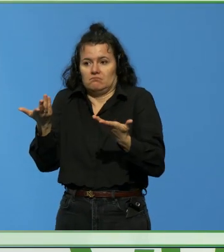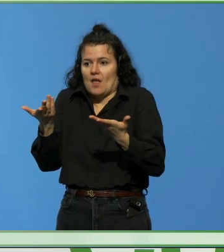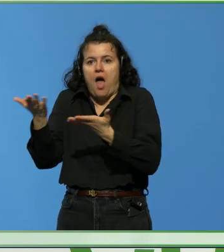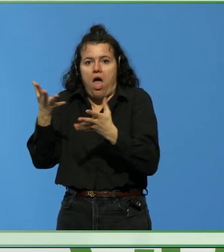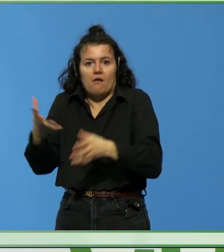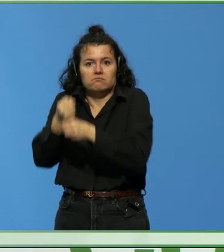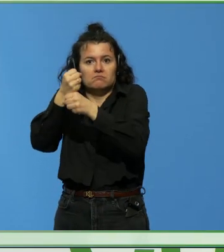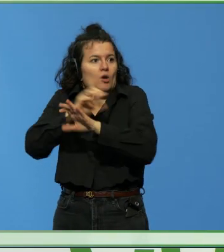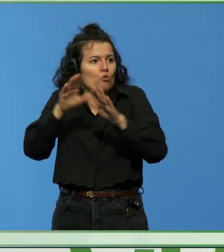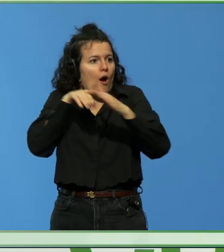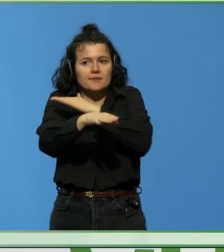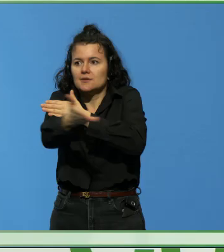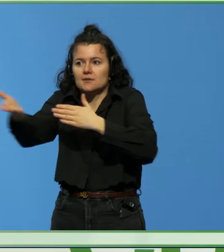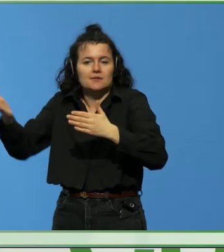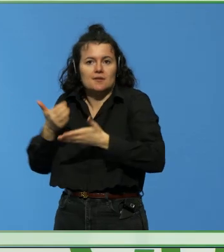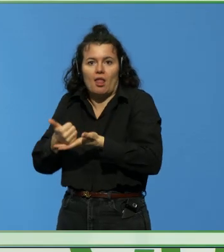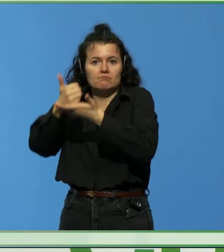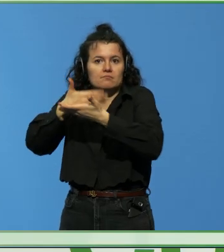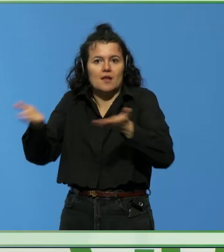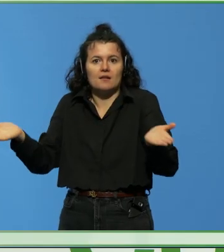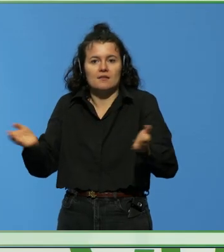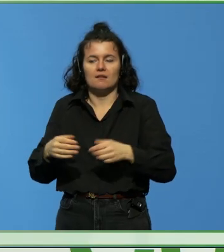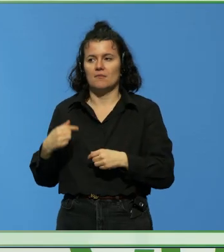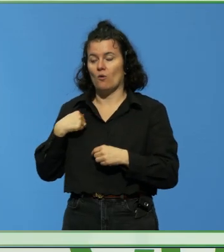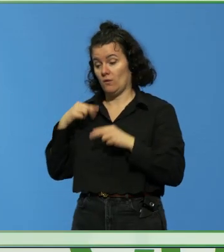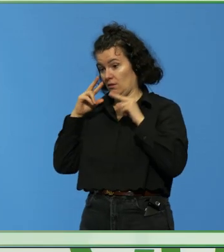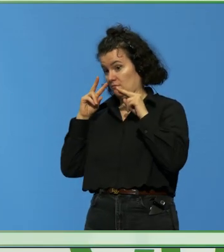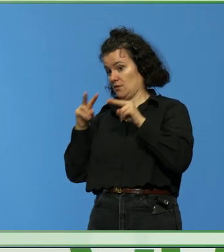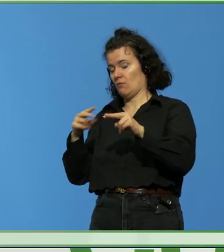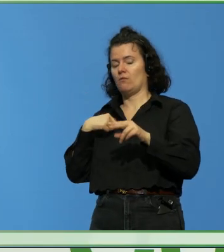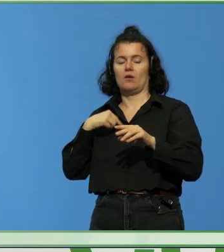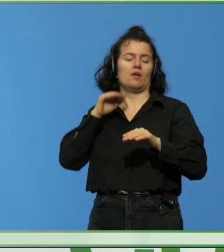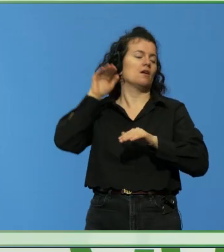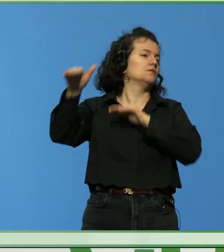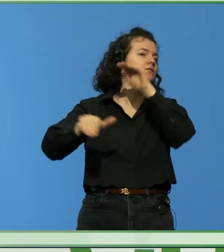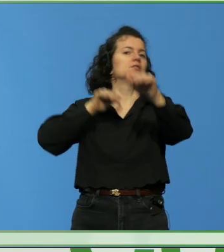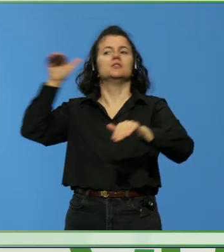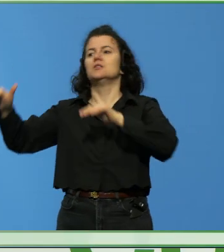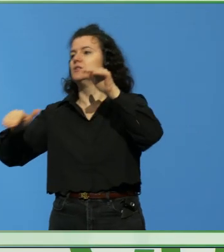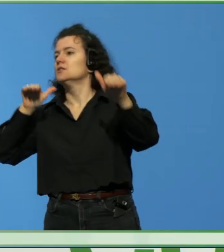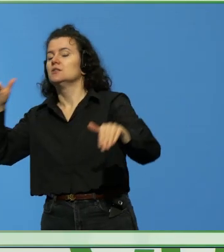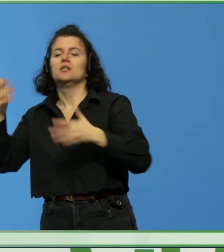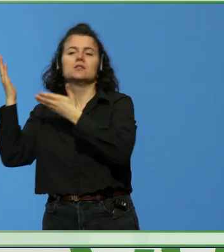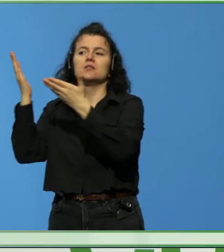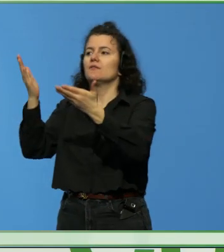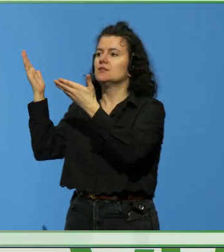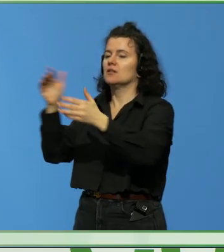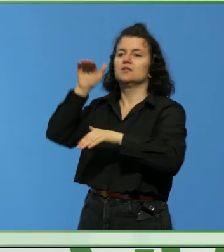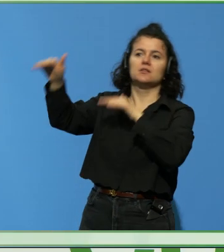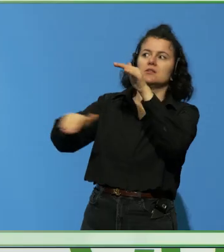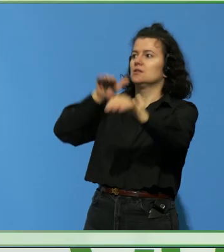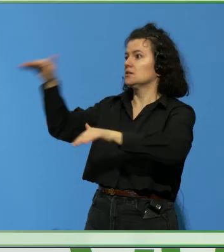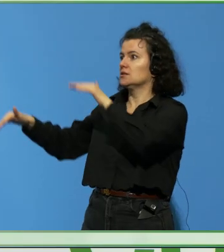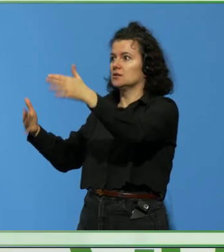we reached out to the police station, crisis center, all these basic services, and there was no